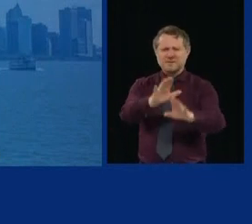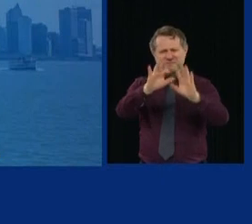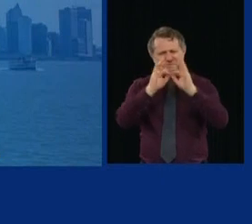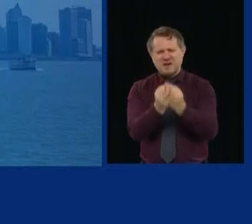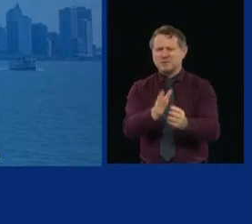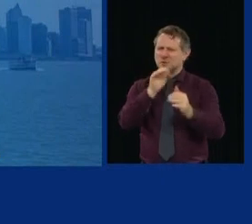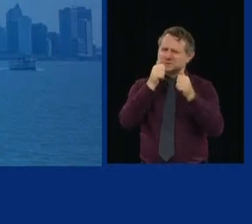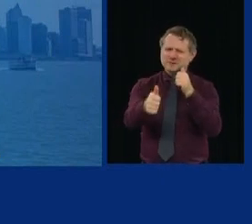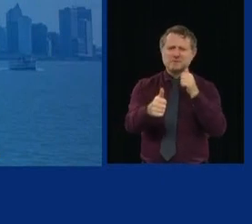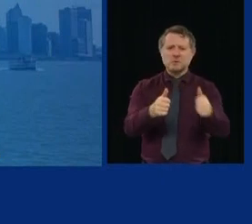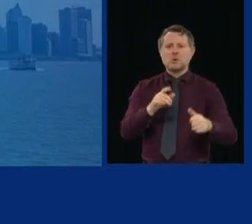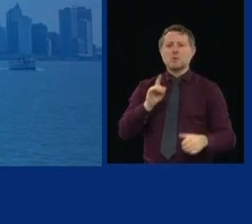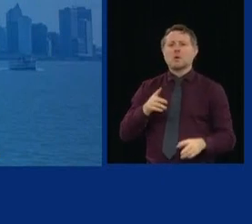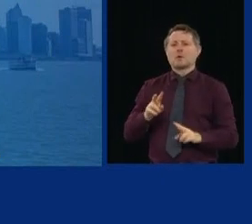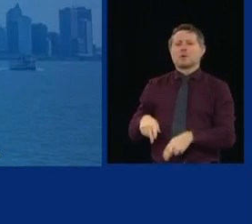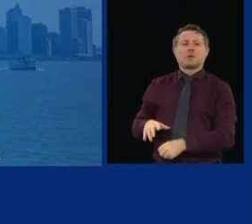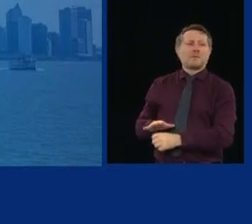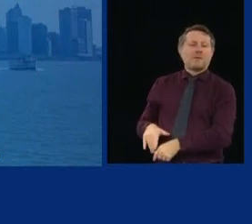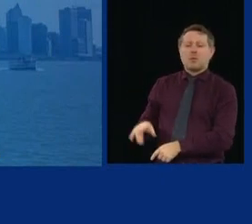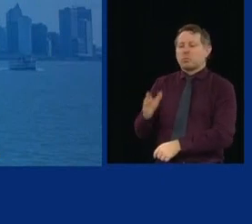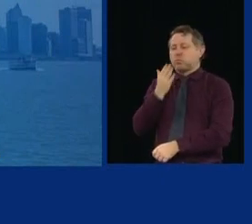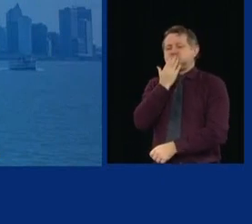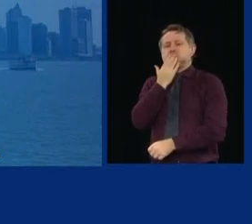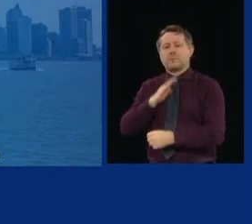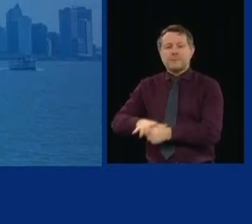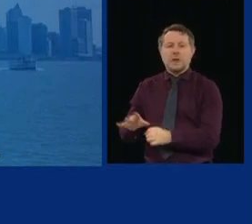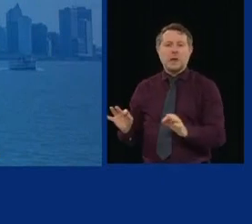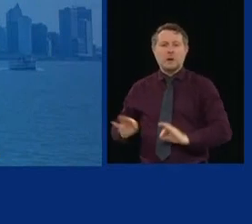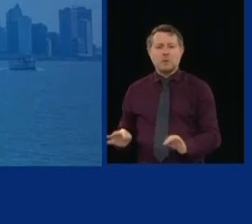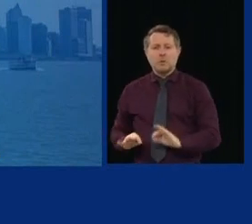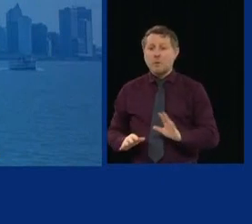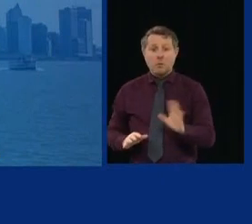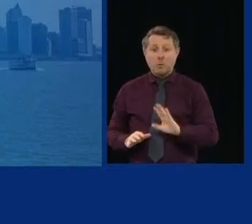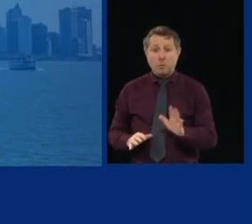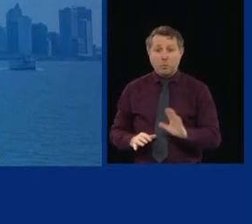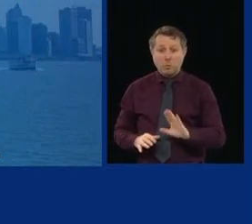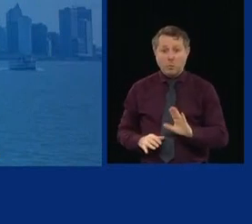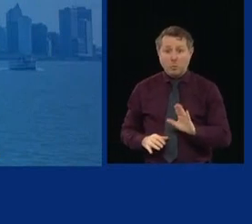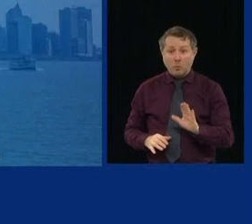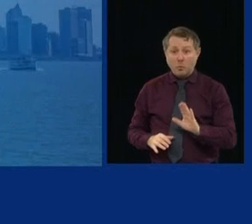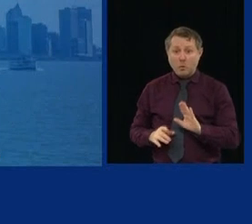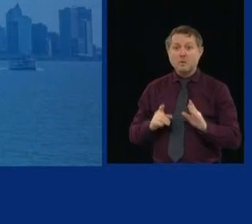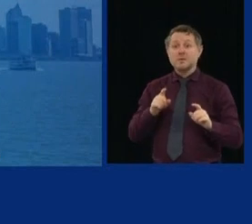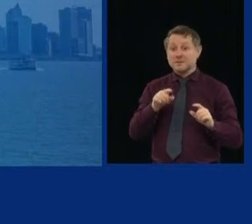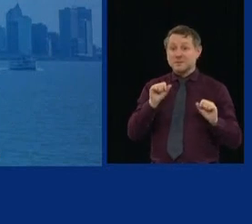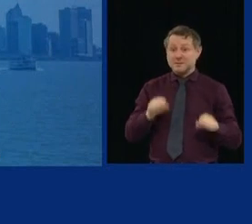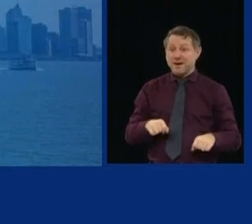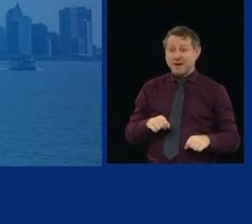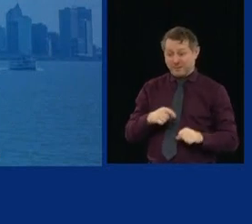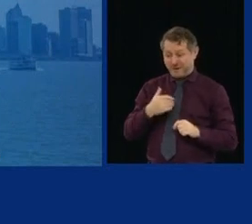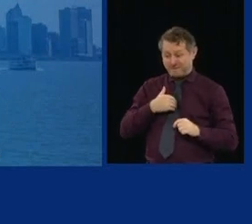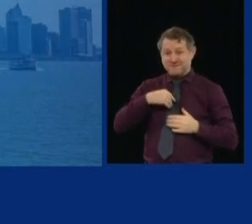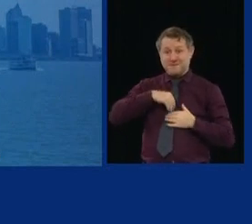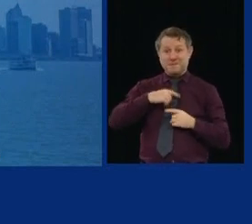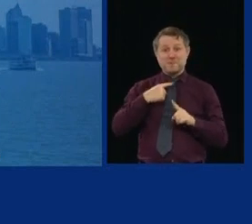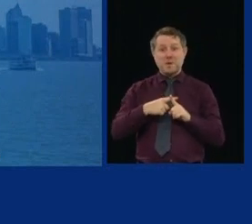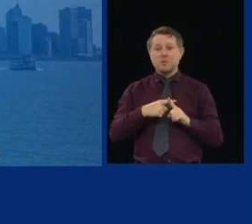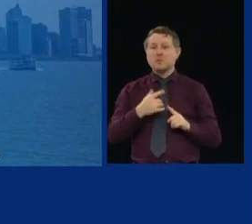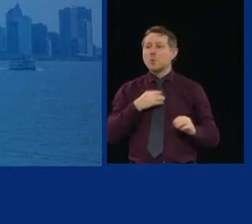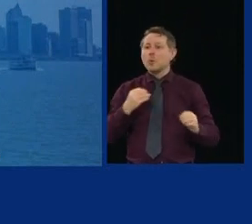play with this virus. I can be asymptomatic and not know that I have the